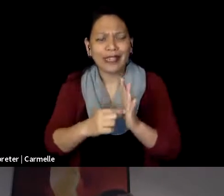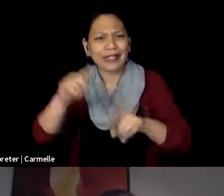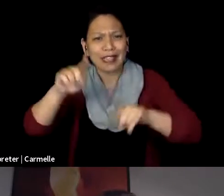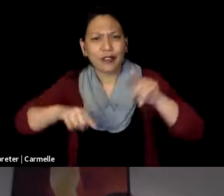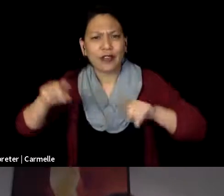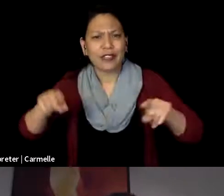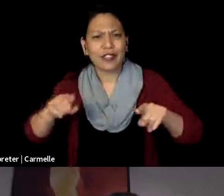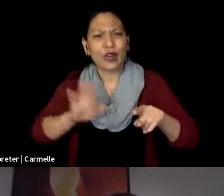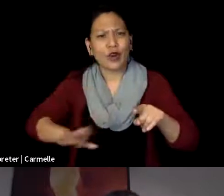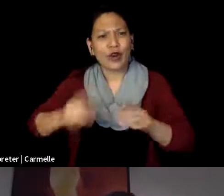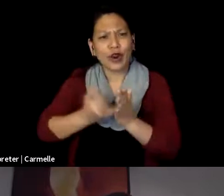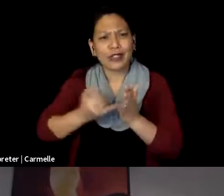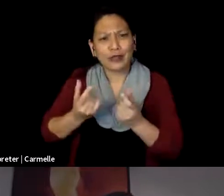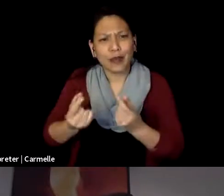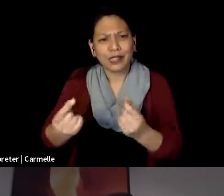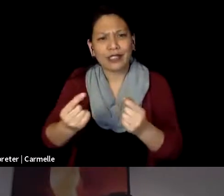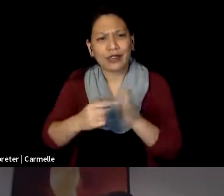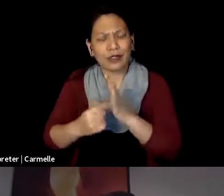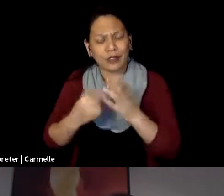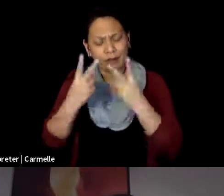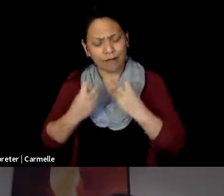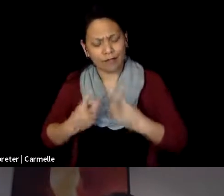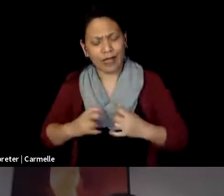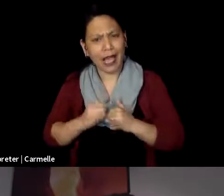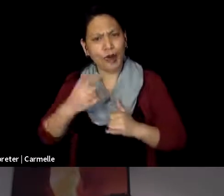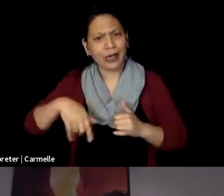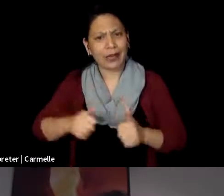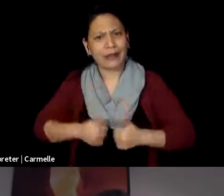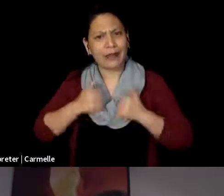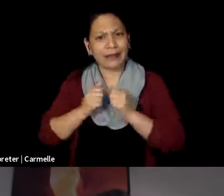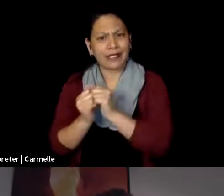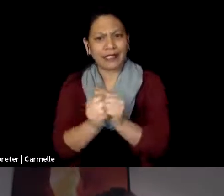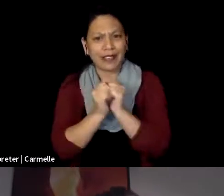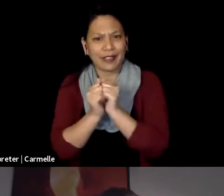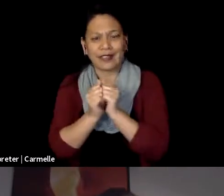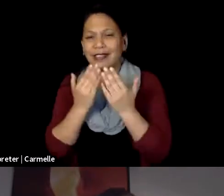we can coexist together. Hey, Aria. Thanks for being here.